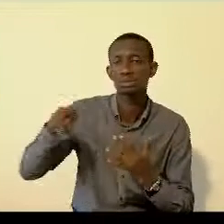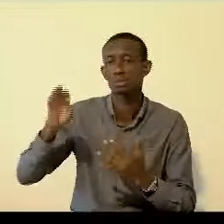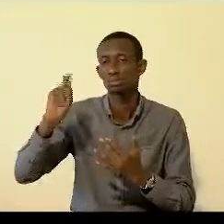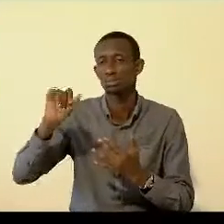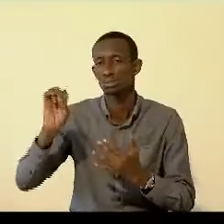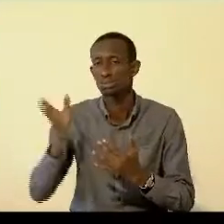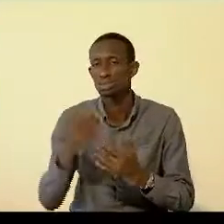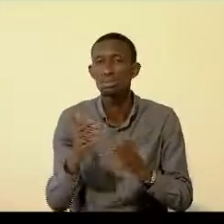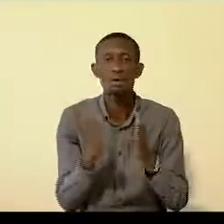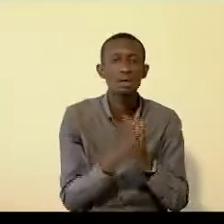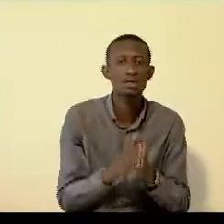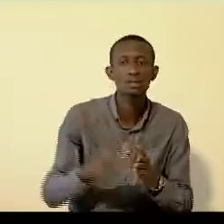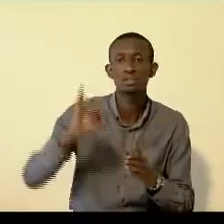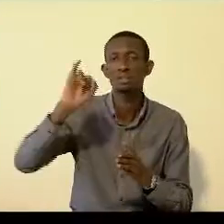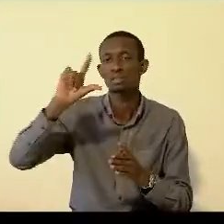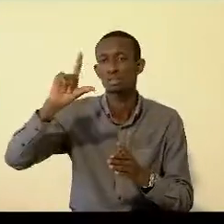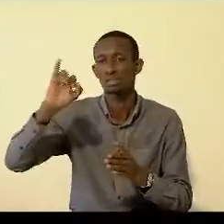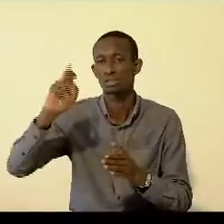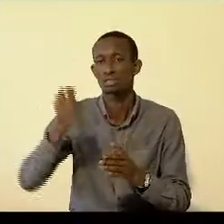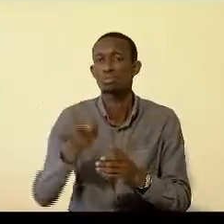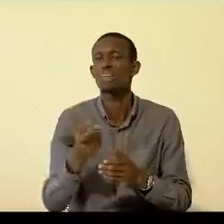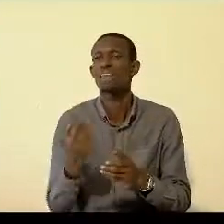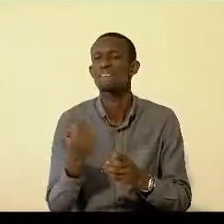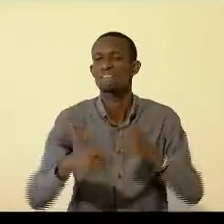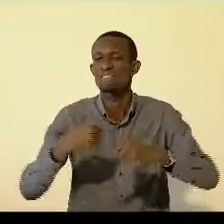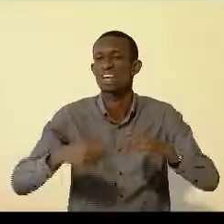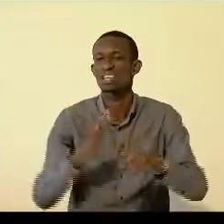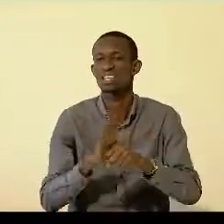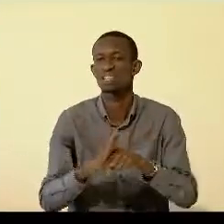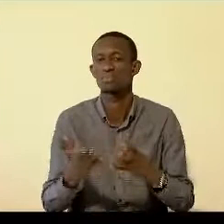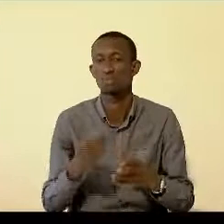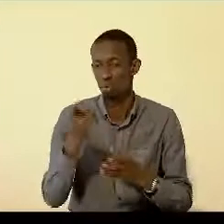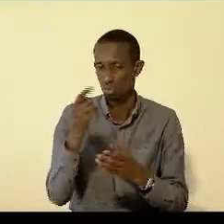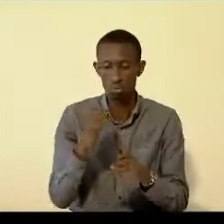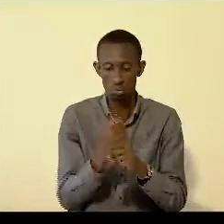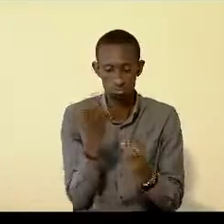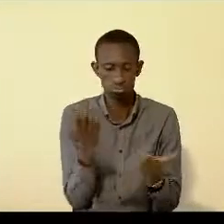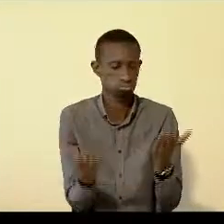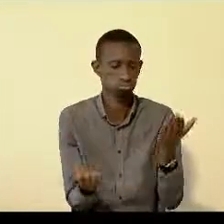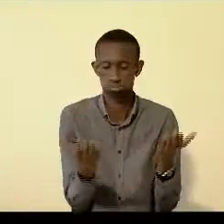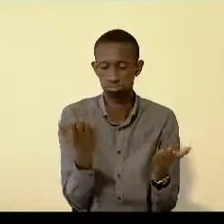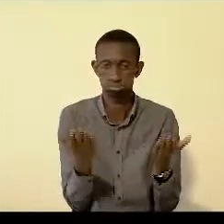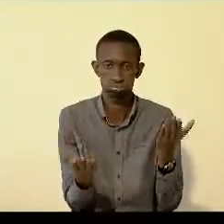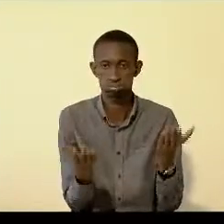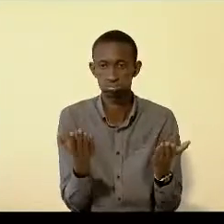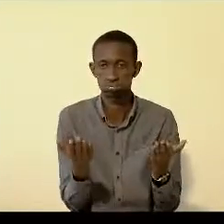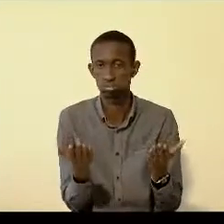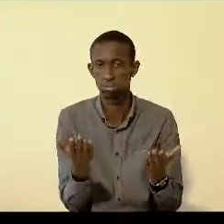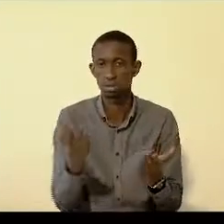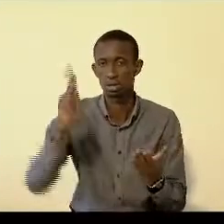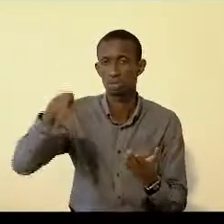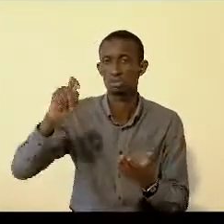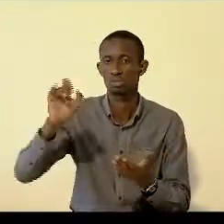and lithium is more reactive? Here you have to compare the reactivity of potassium and